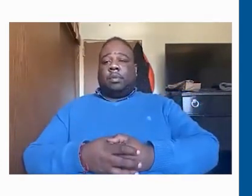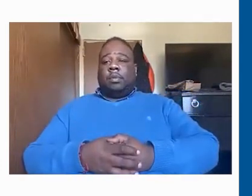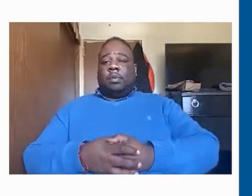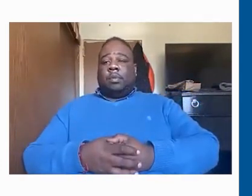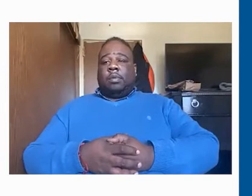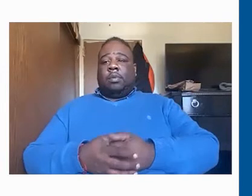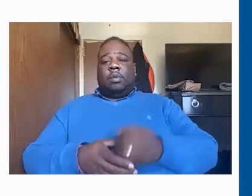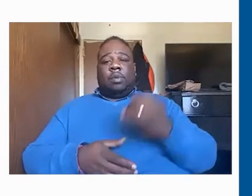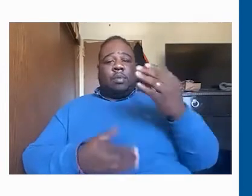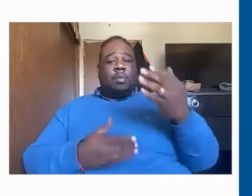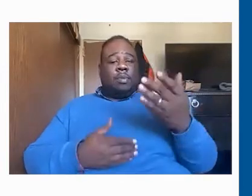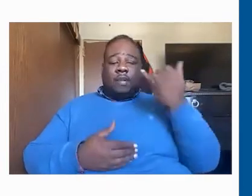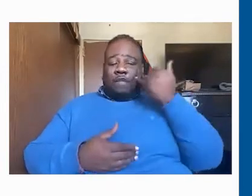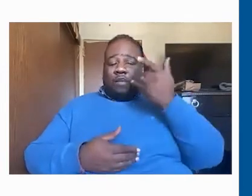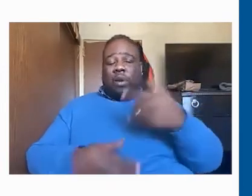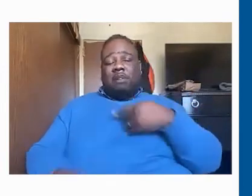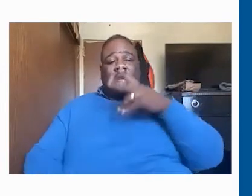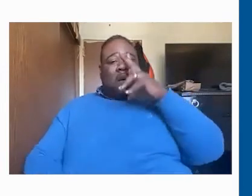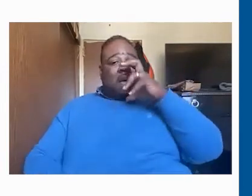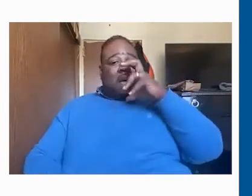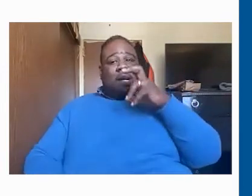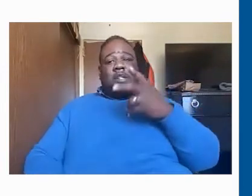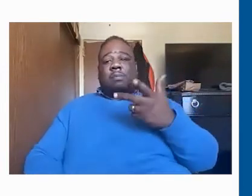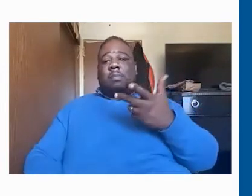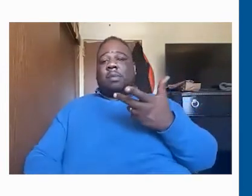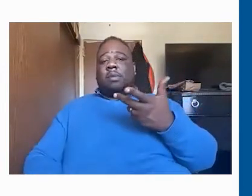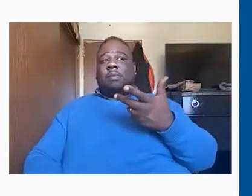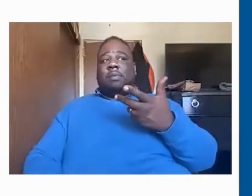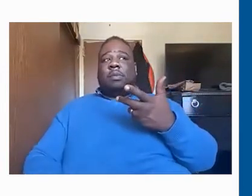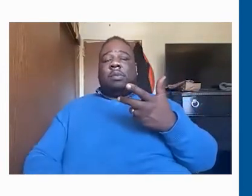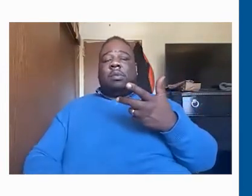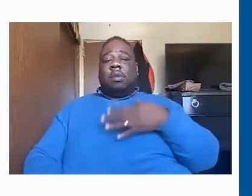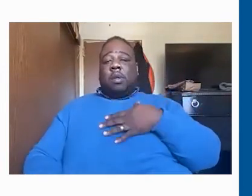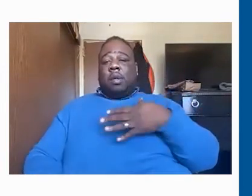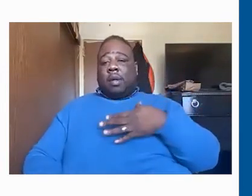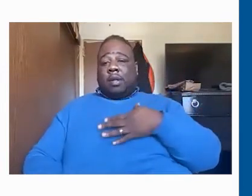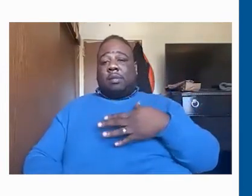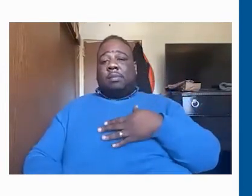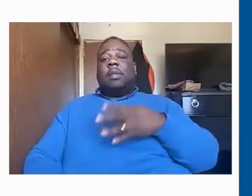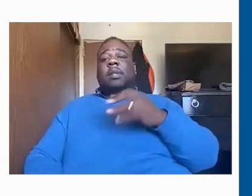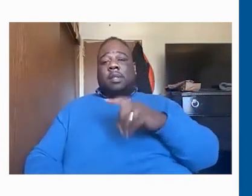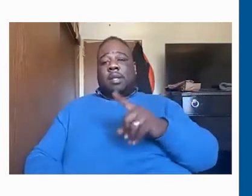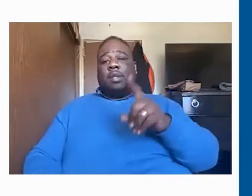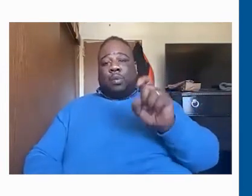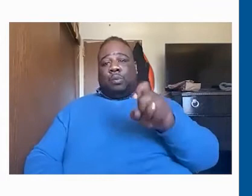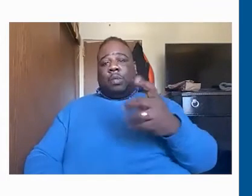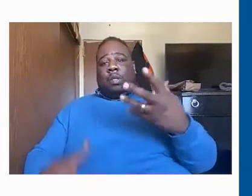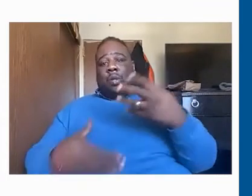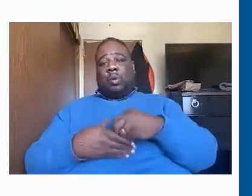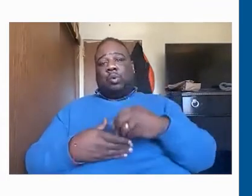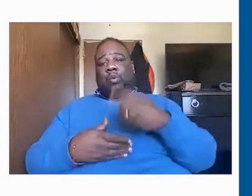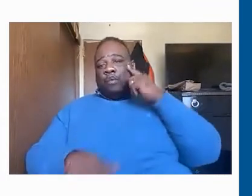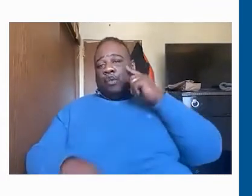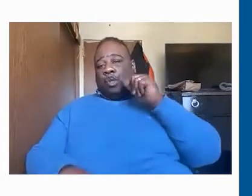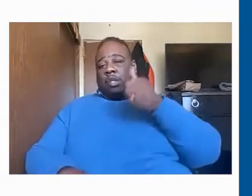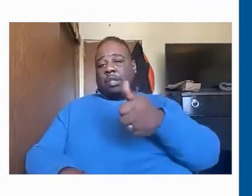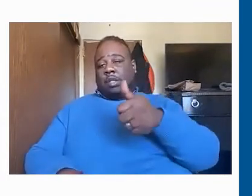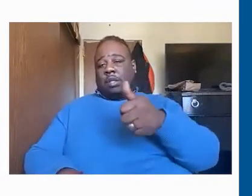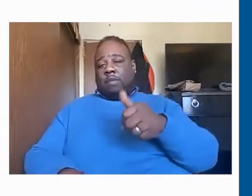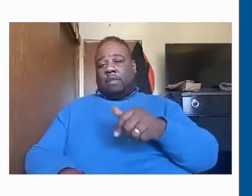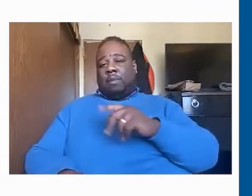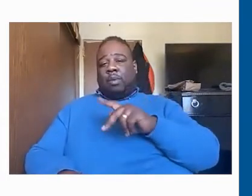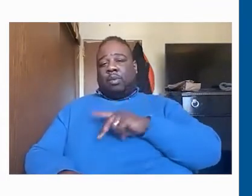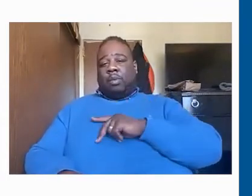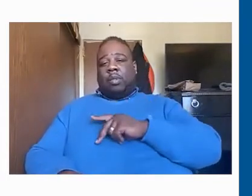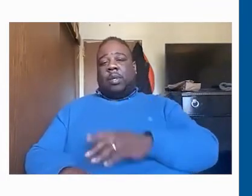So those are things that are going to be included specifically. And, it can vary. Again, the go bag and the emergency